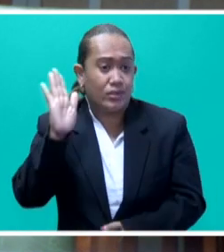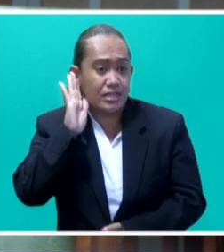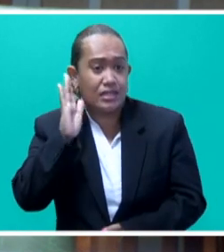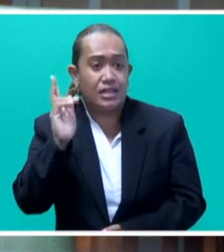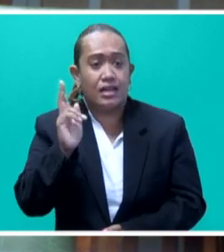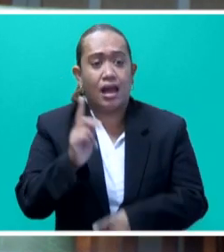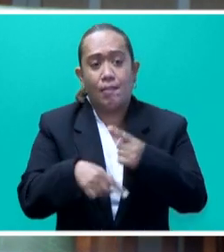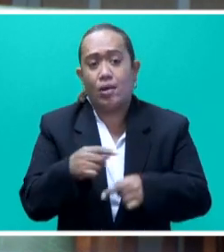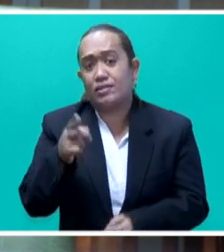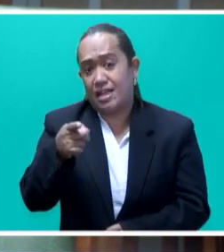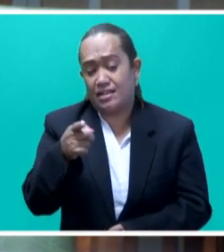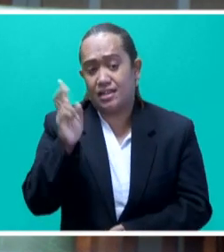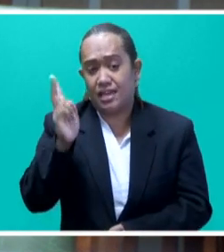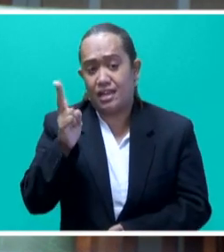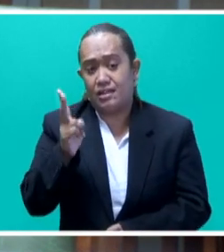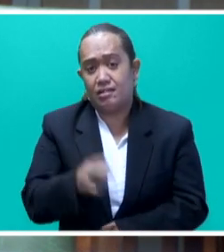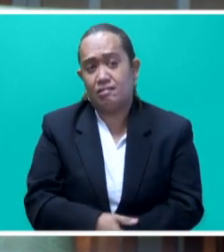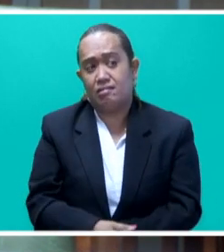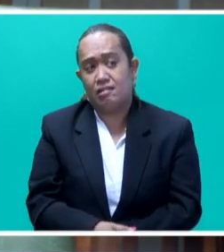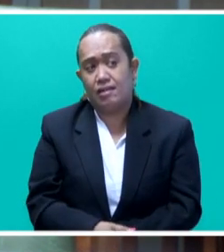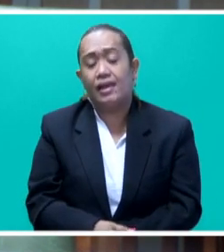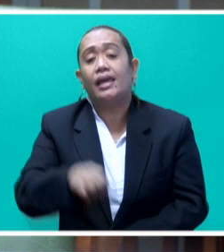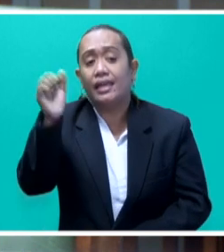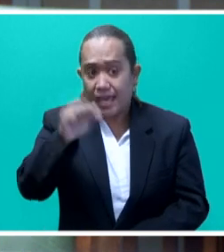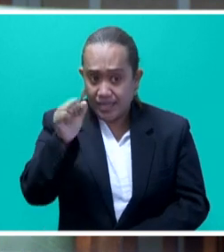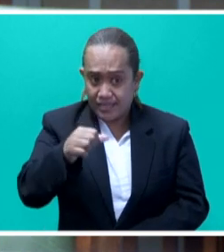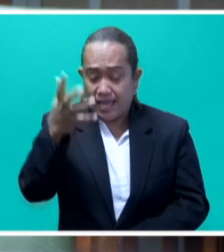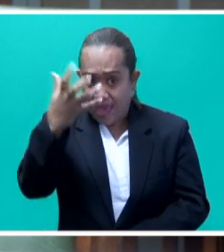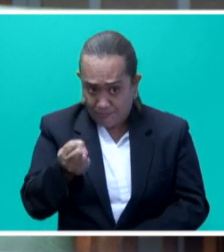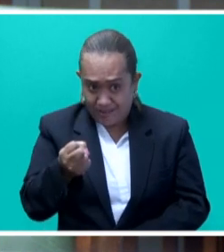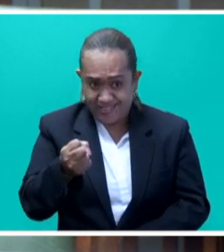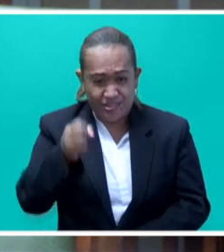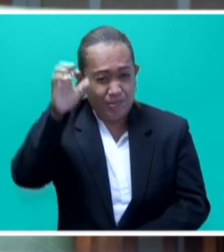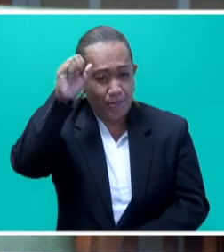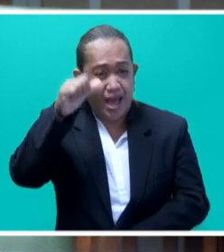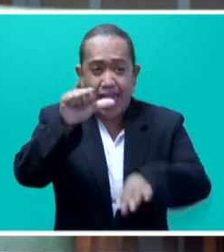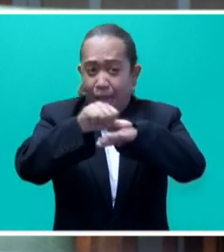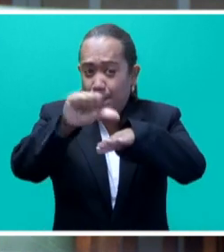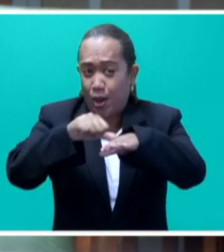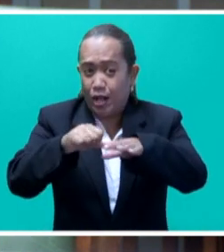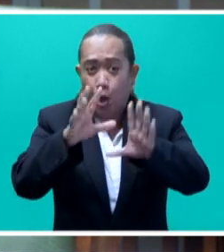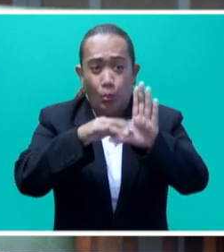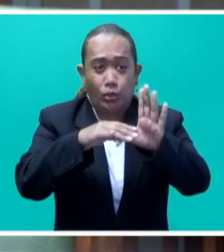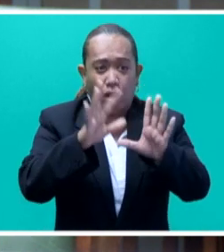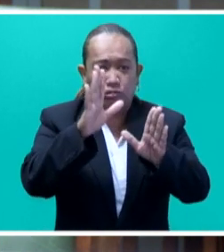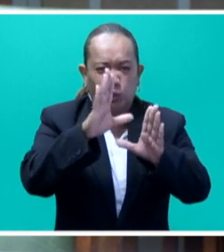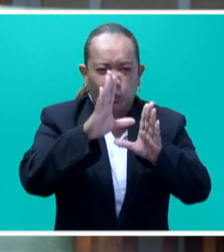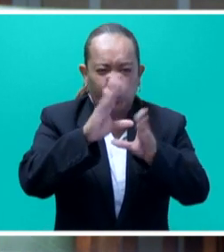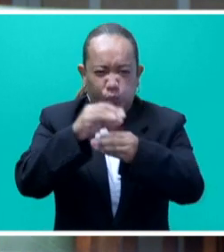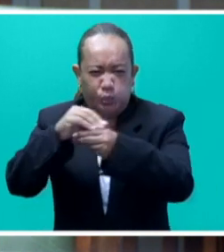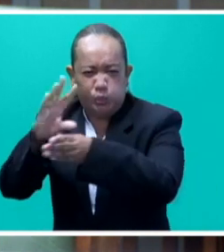again. Mr. Speaker, sir, yes, there was a cyber incident earlier this year in April. We managed the incident, and as a result,